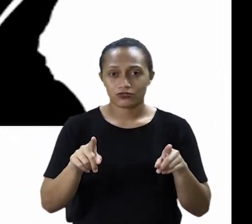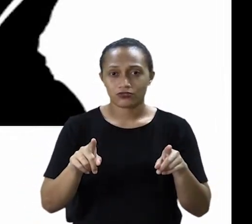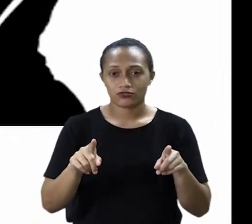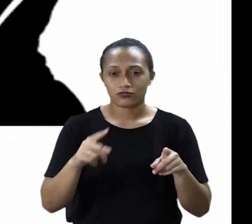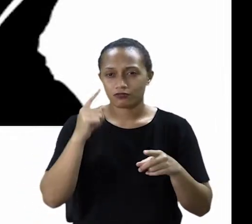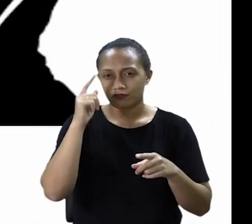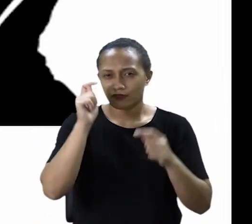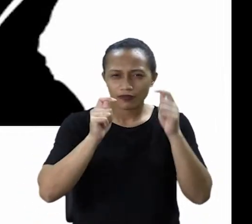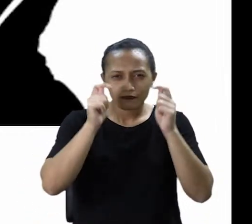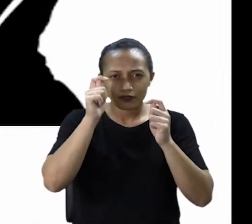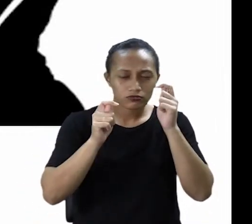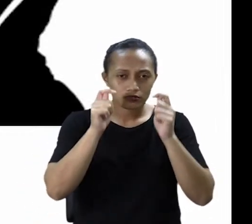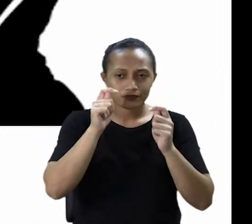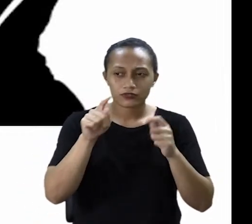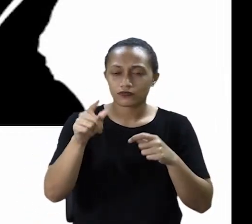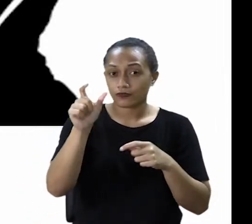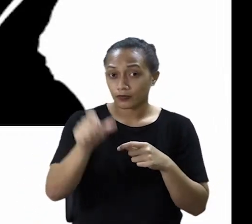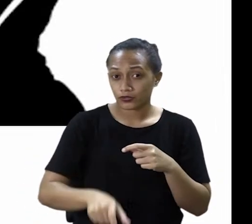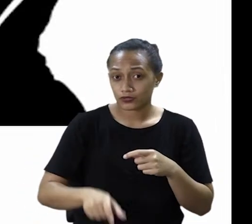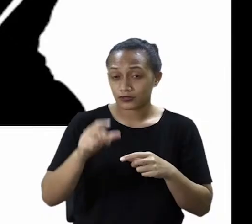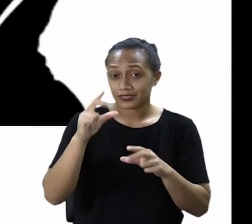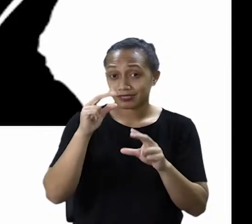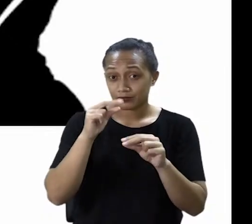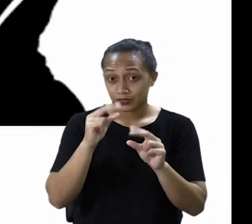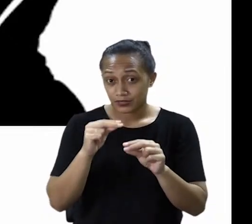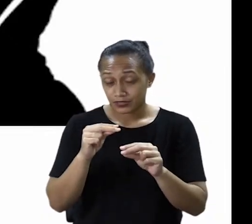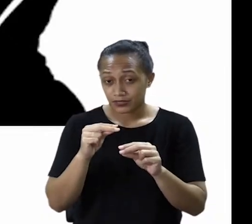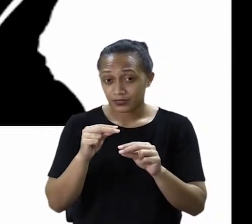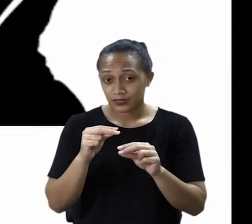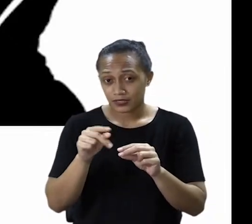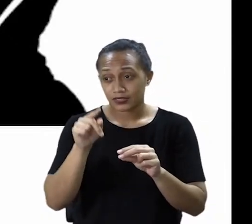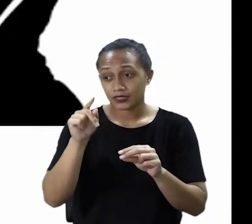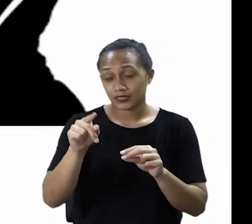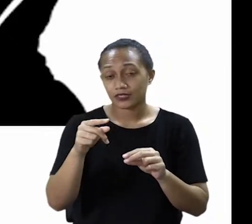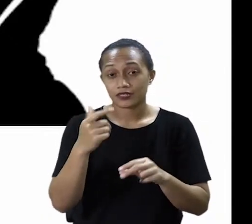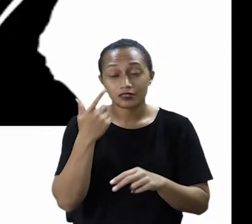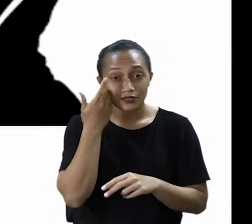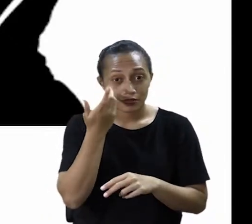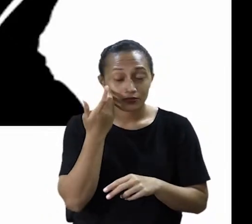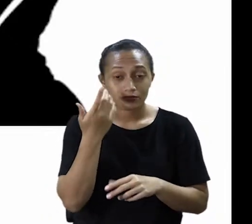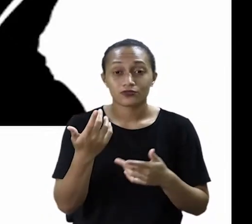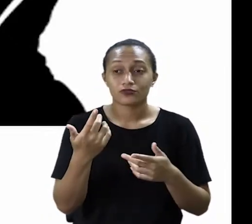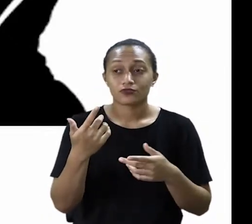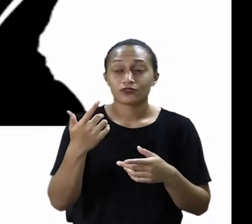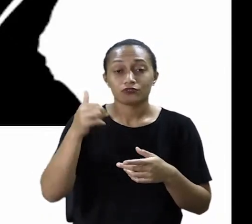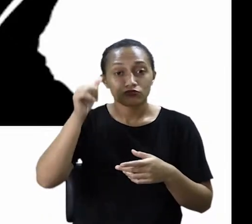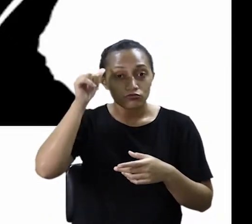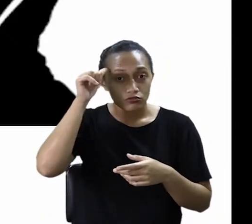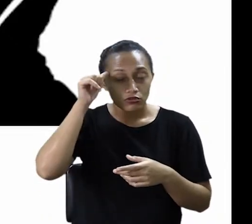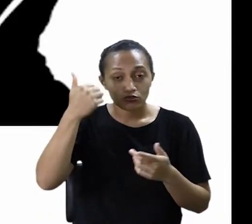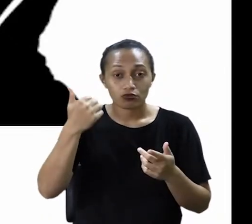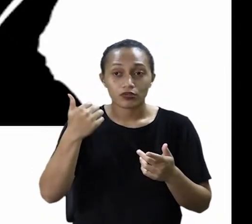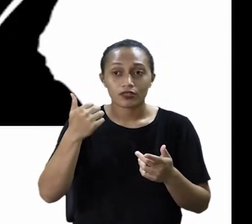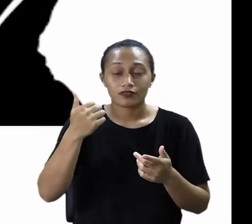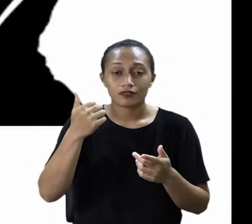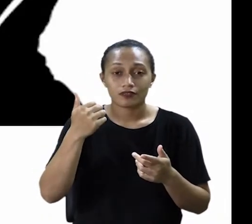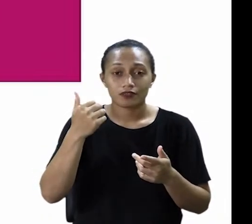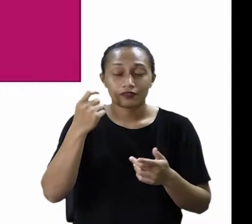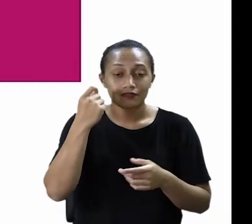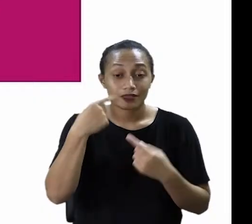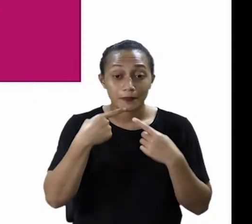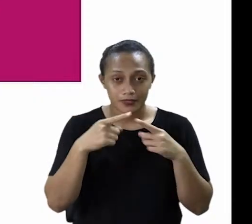The facial expression of the speaker, on the other hand, usually reflects the tone of the person's